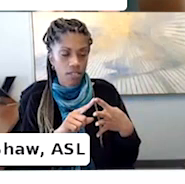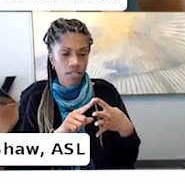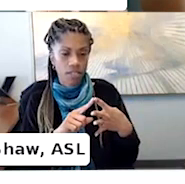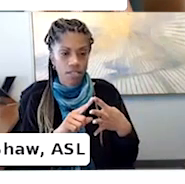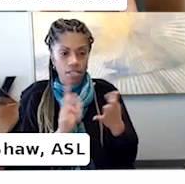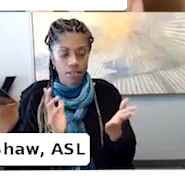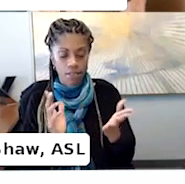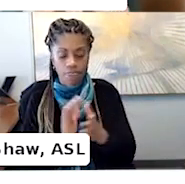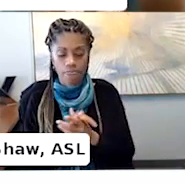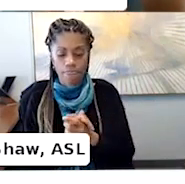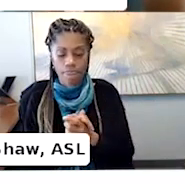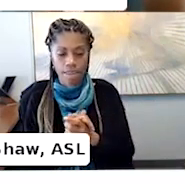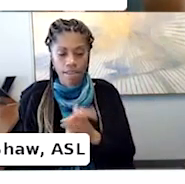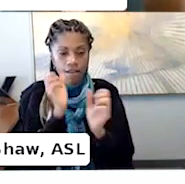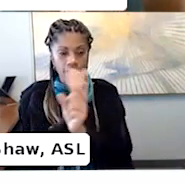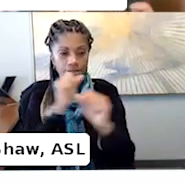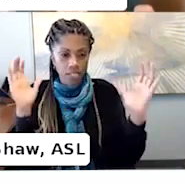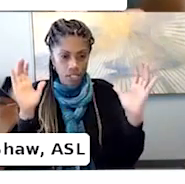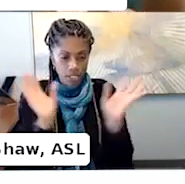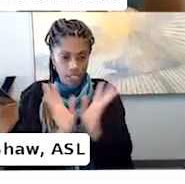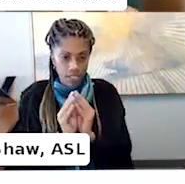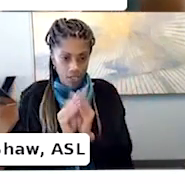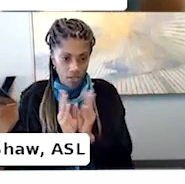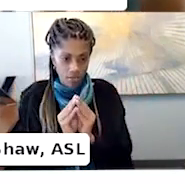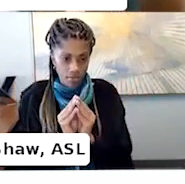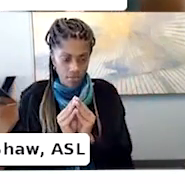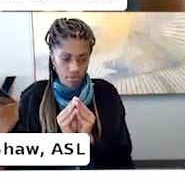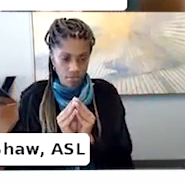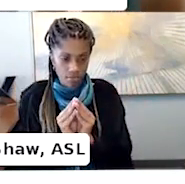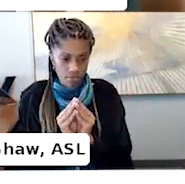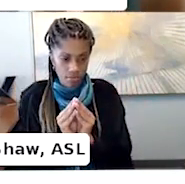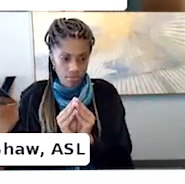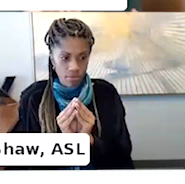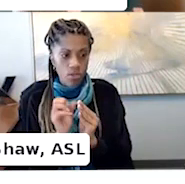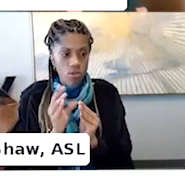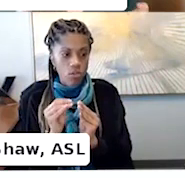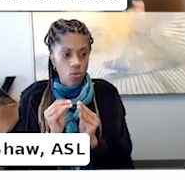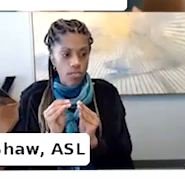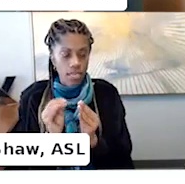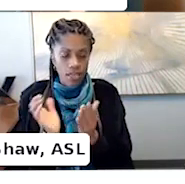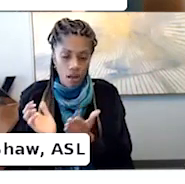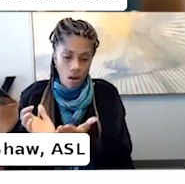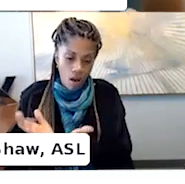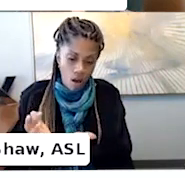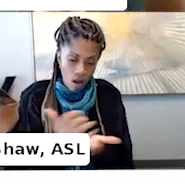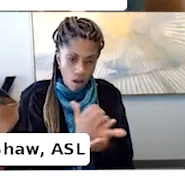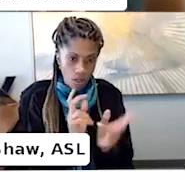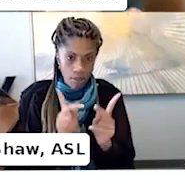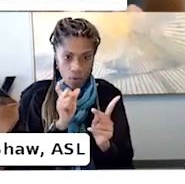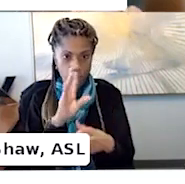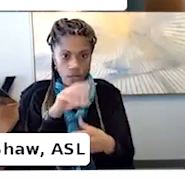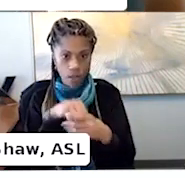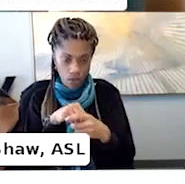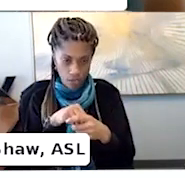we gather all of the key stakeholders for that project into a room to discuss and align on goals,